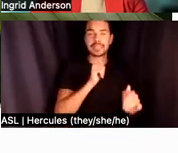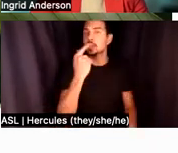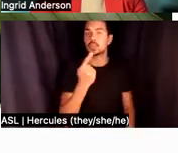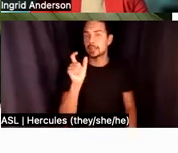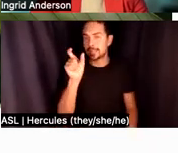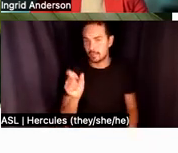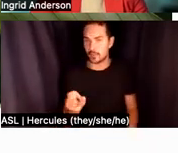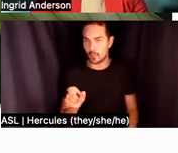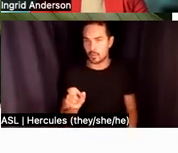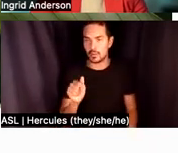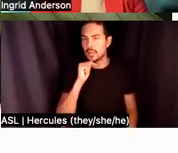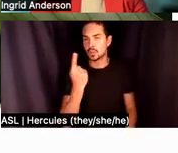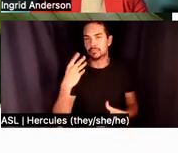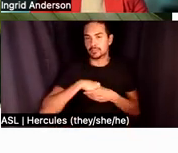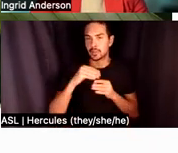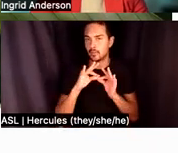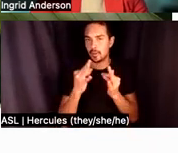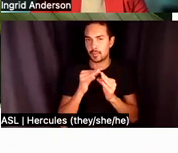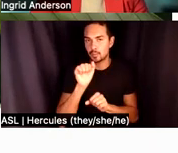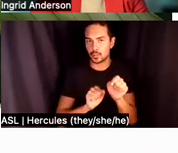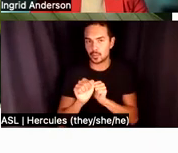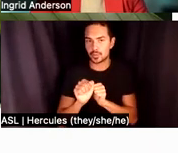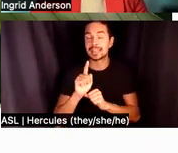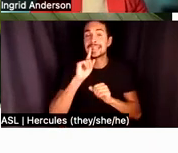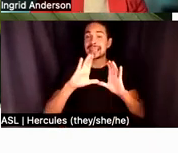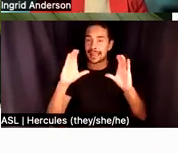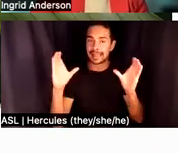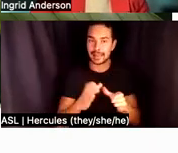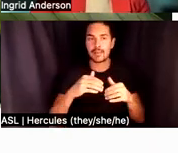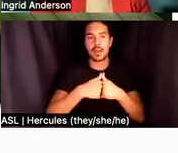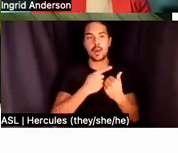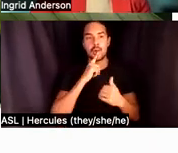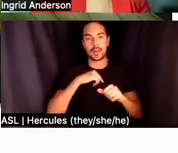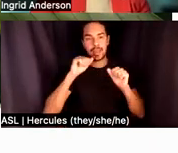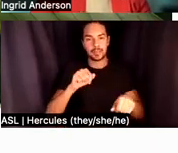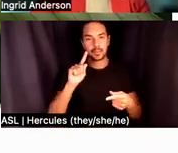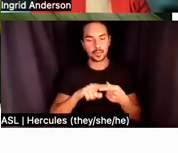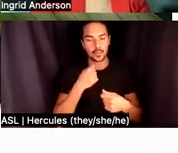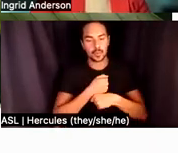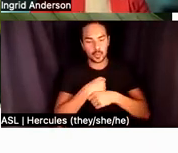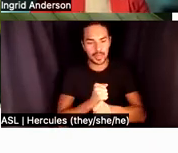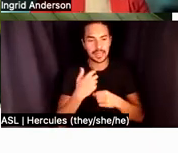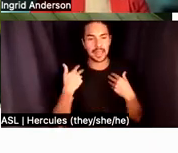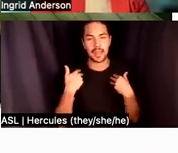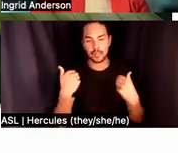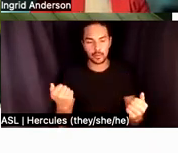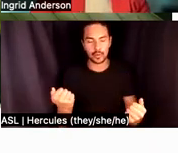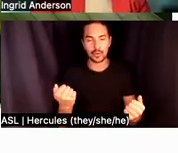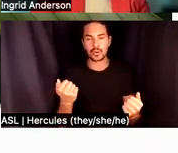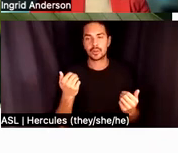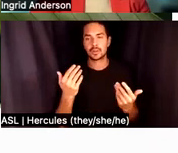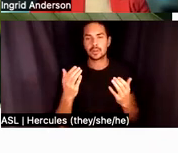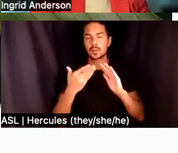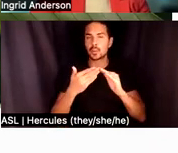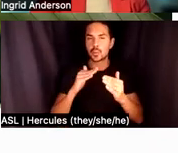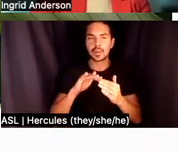it's not just within your family structure. It's really collectively, how are we able to create healthier communities who